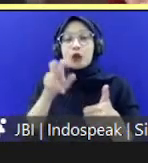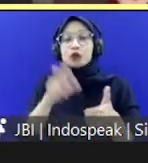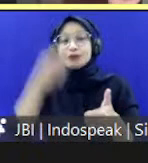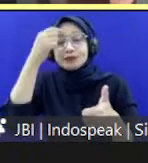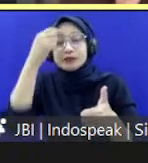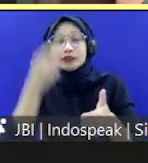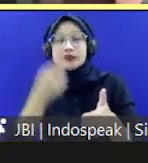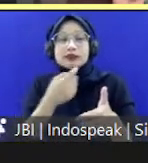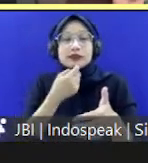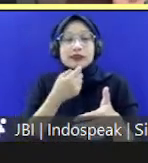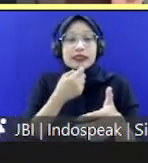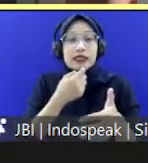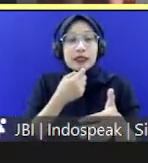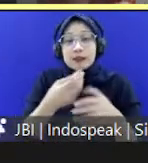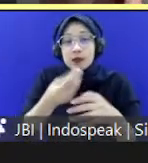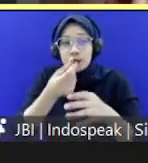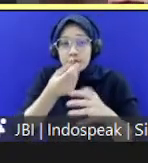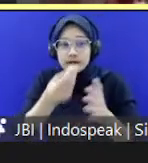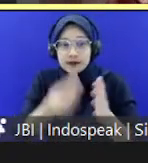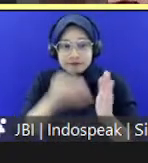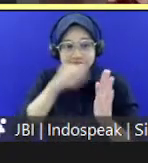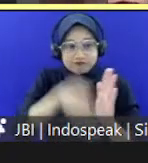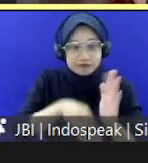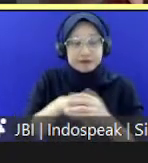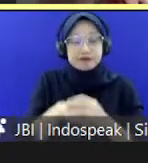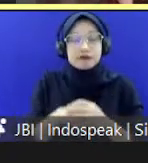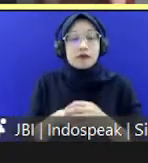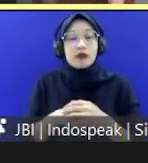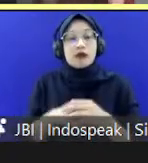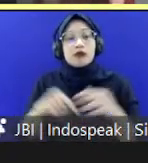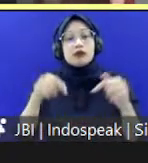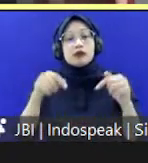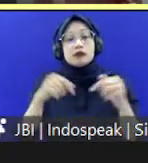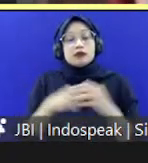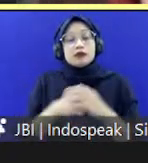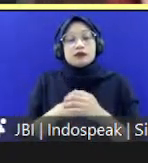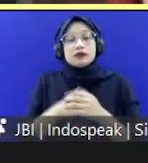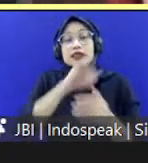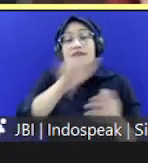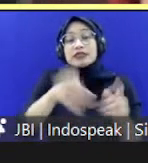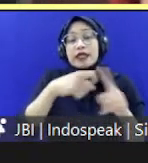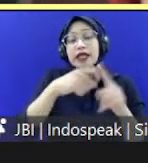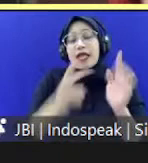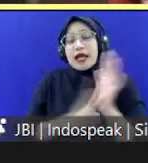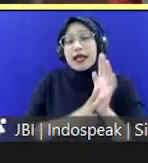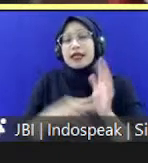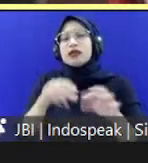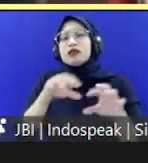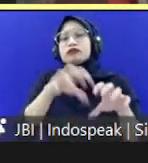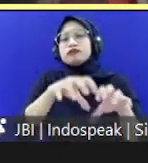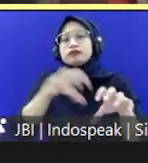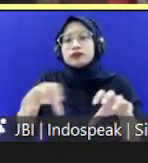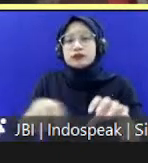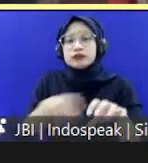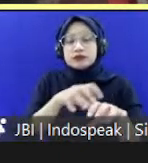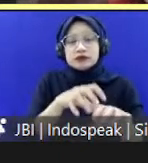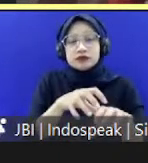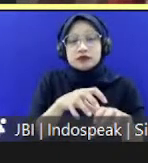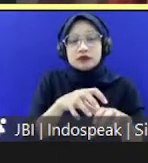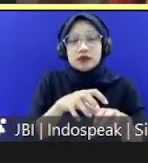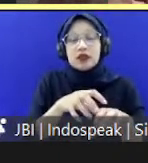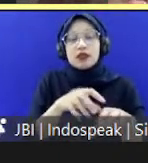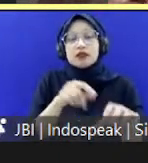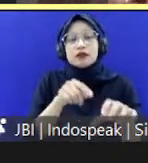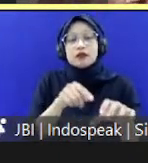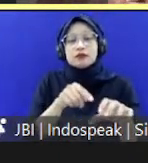are amortizing their loss on a particular product. So the JKN products can be like loss leaders in traditional supermarket marketing.